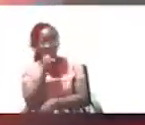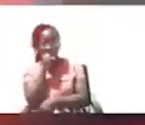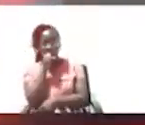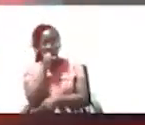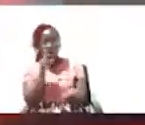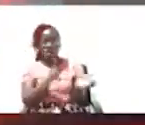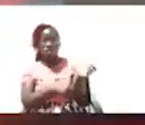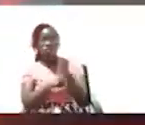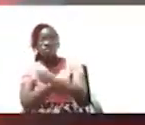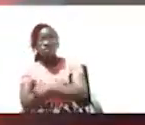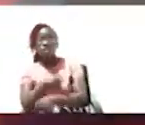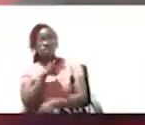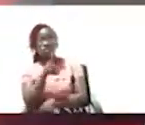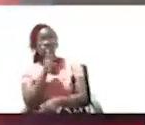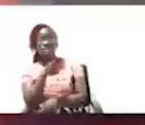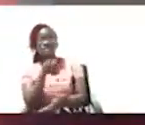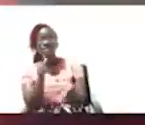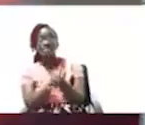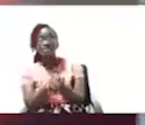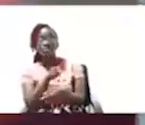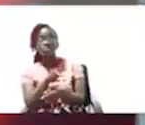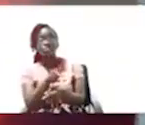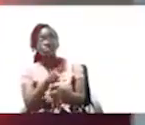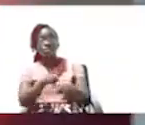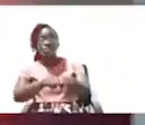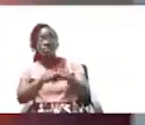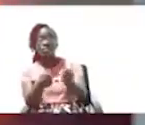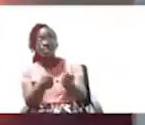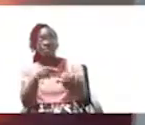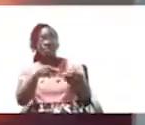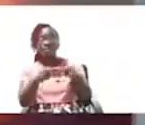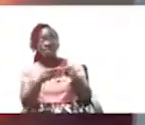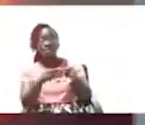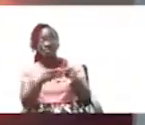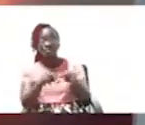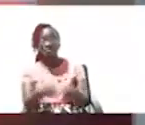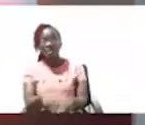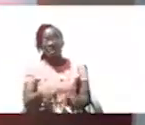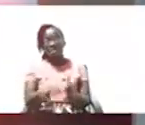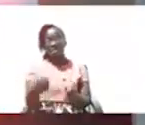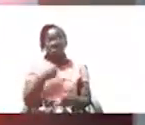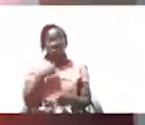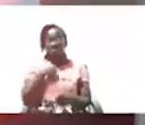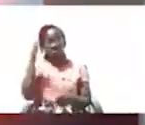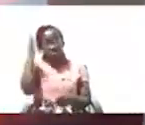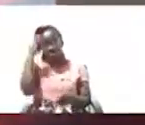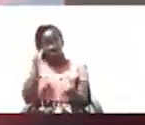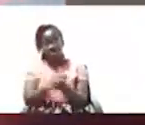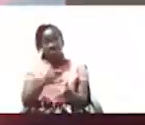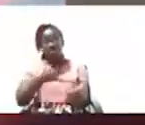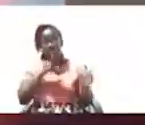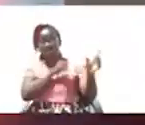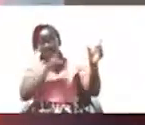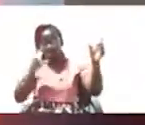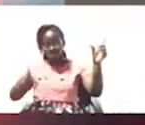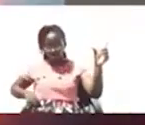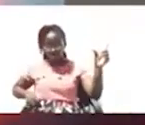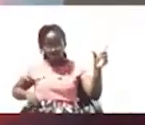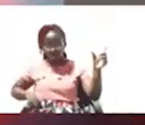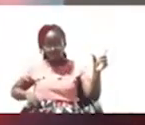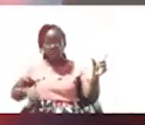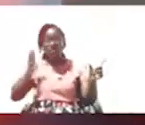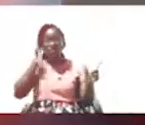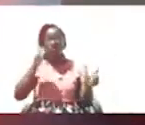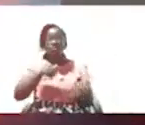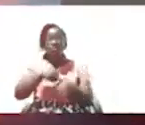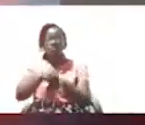you have nothing to do with him. As for us, our Lord, heaven. He's taken us to heaven.